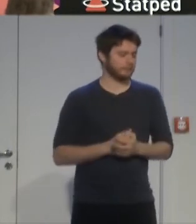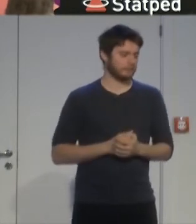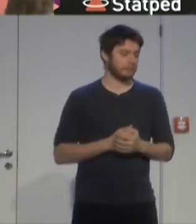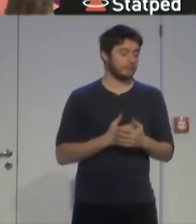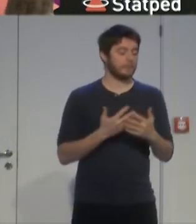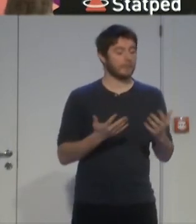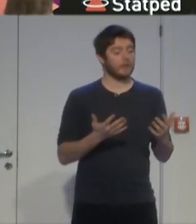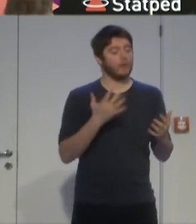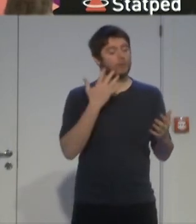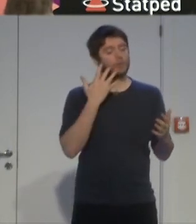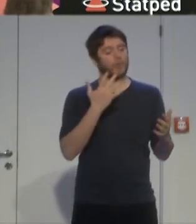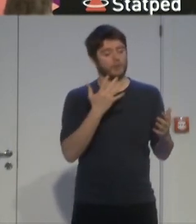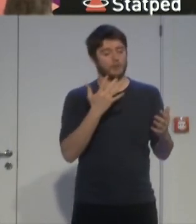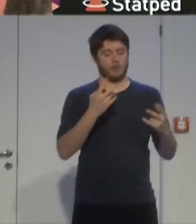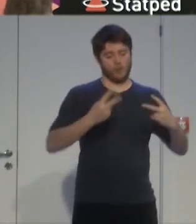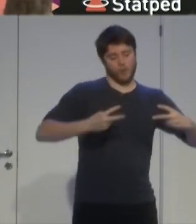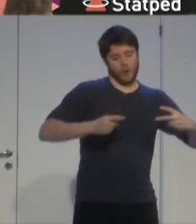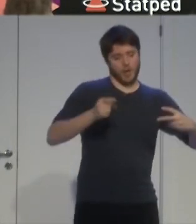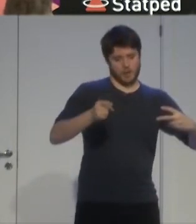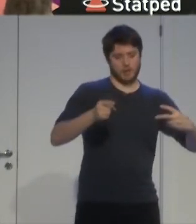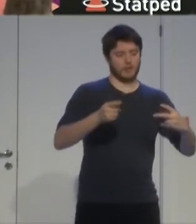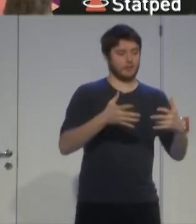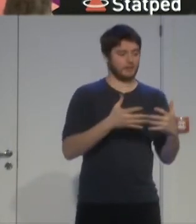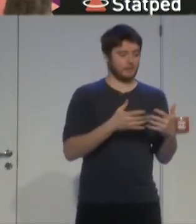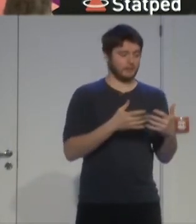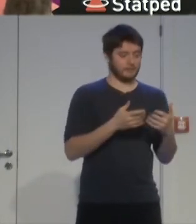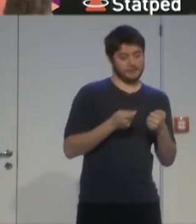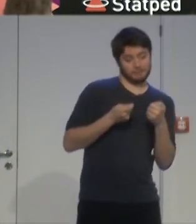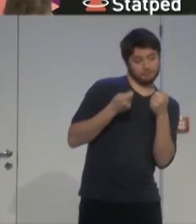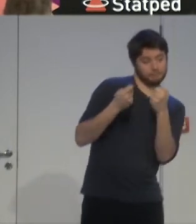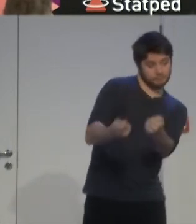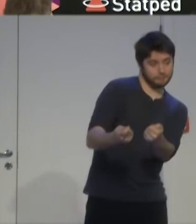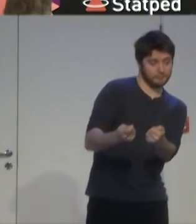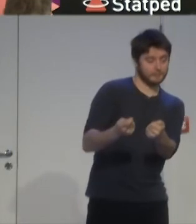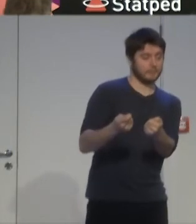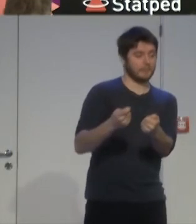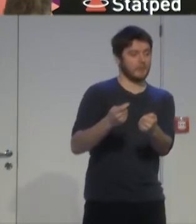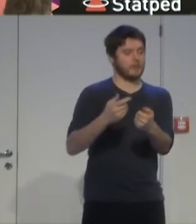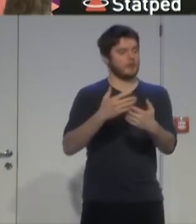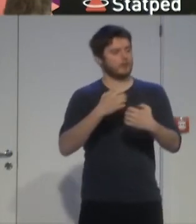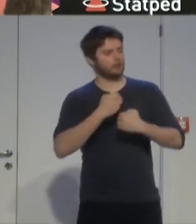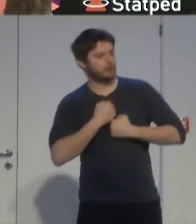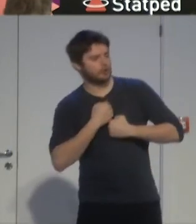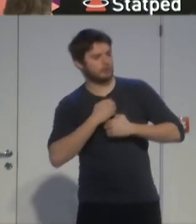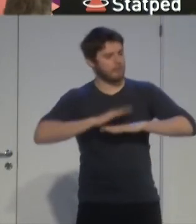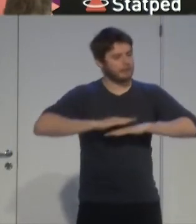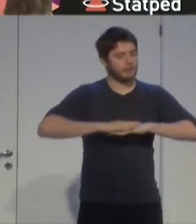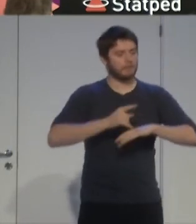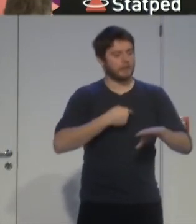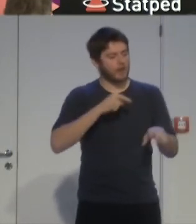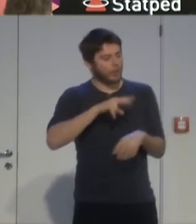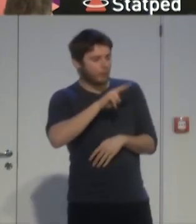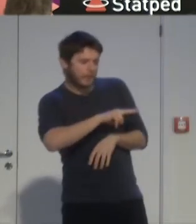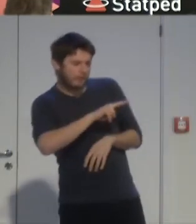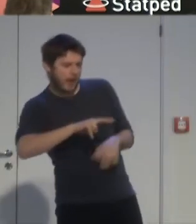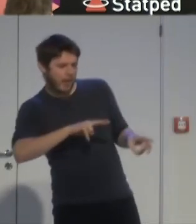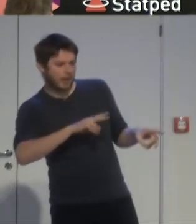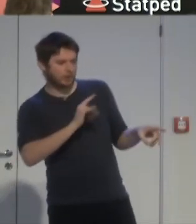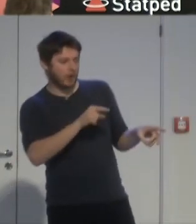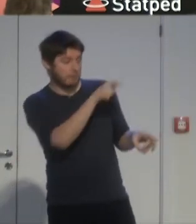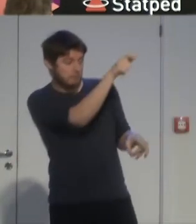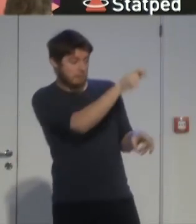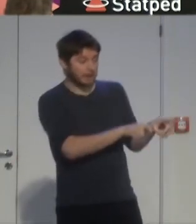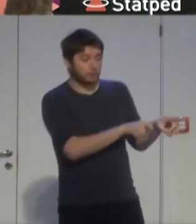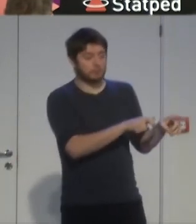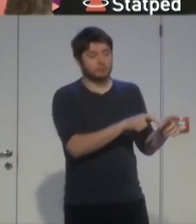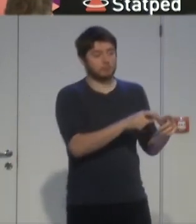And when the role is the provider of basic emotional trust, we can observe it because the person, whether